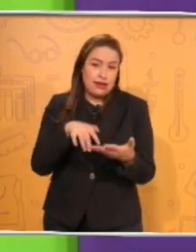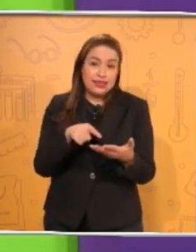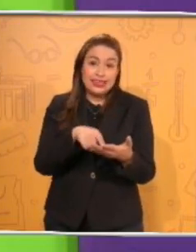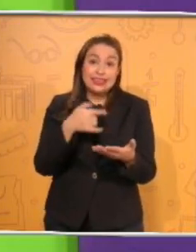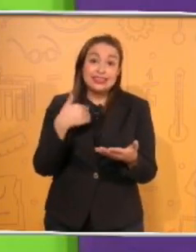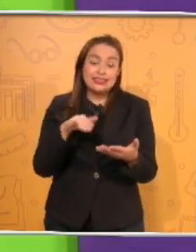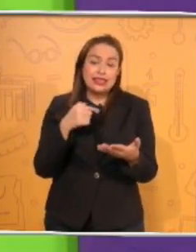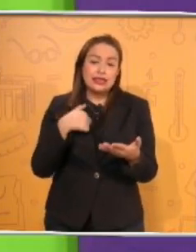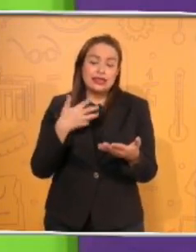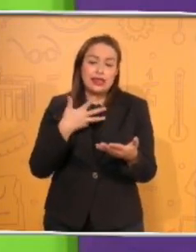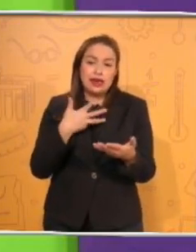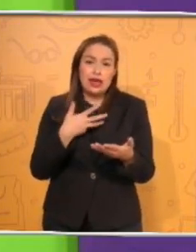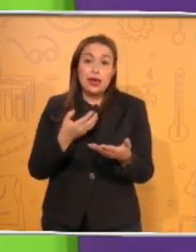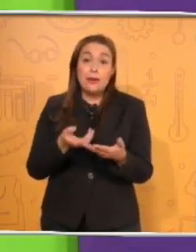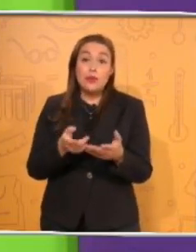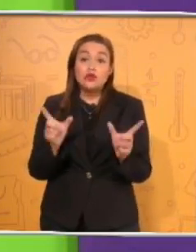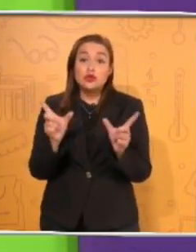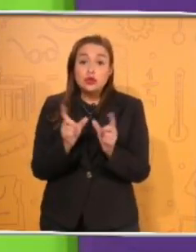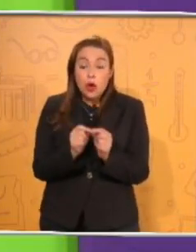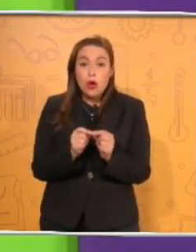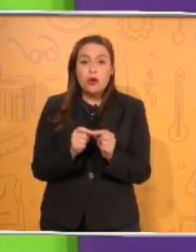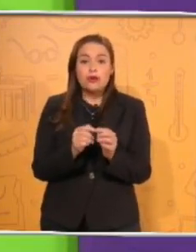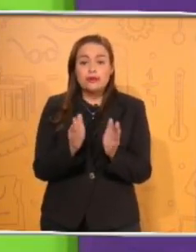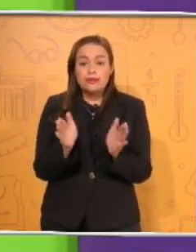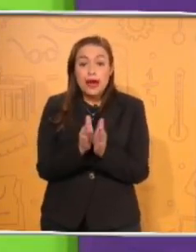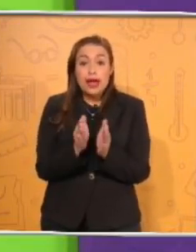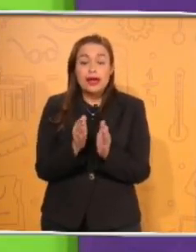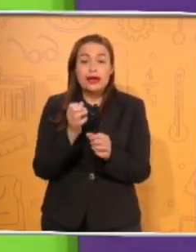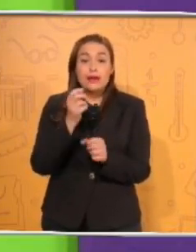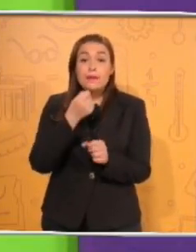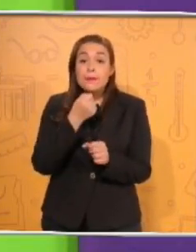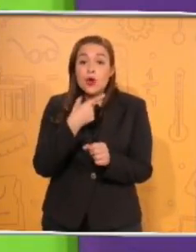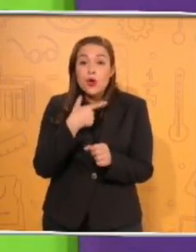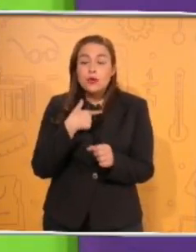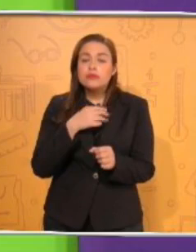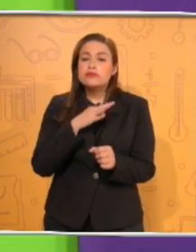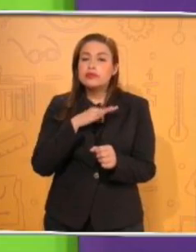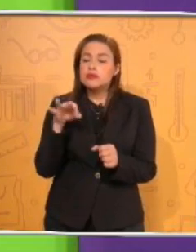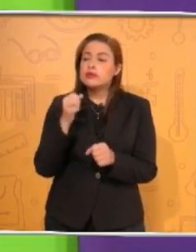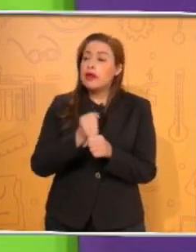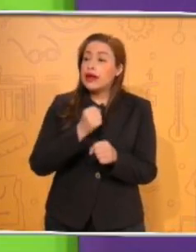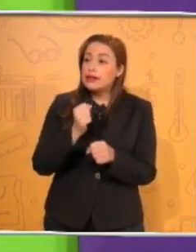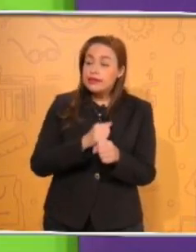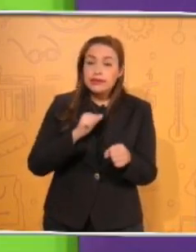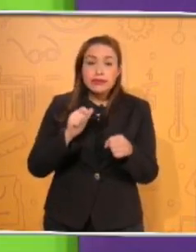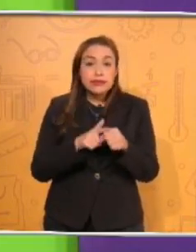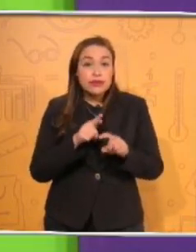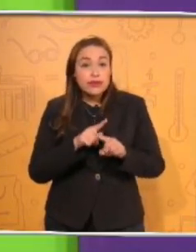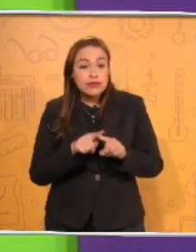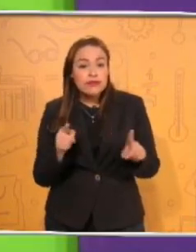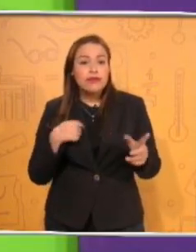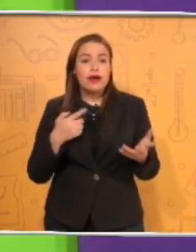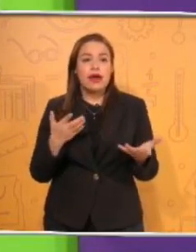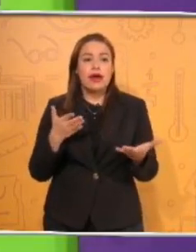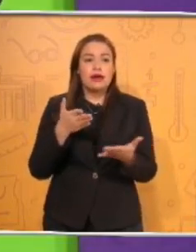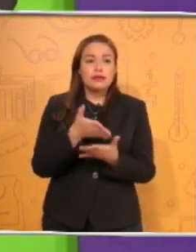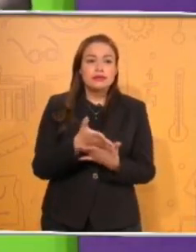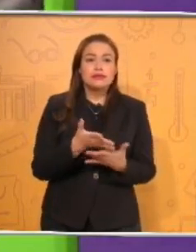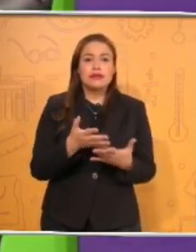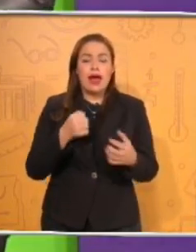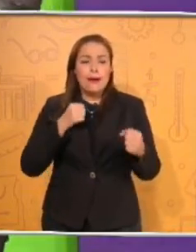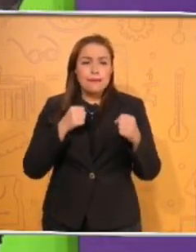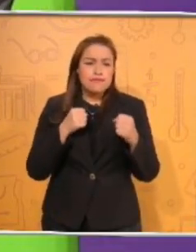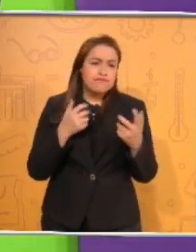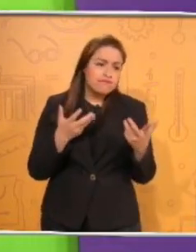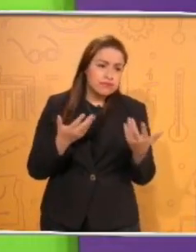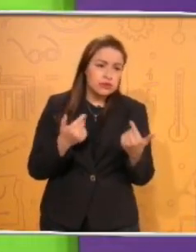physical breaks, when we practice something that involves physical